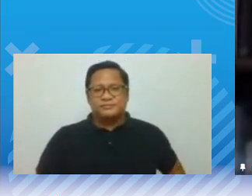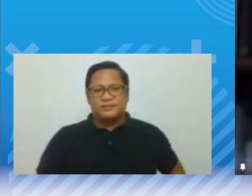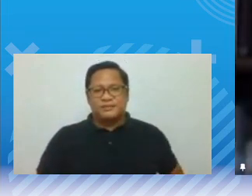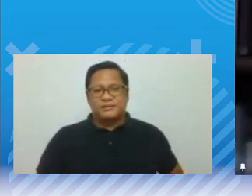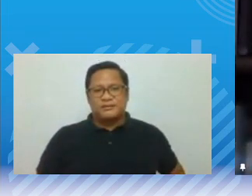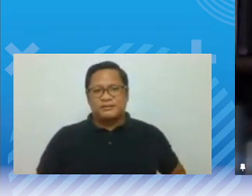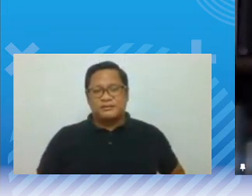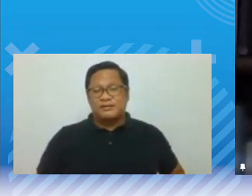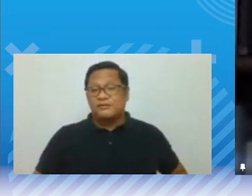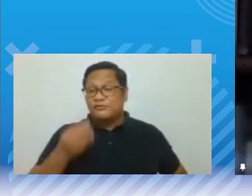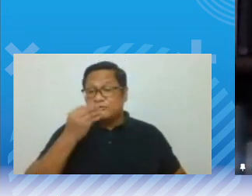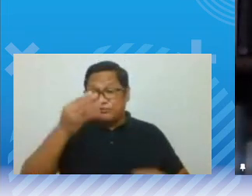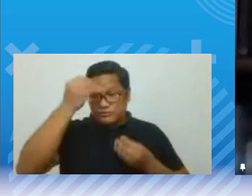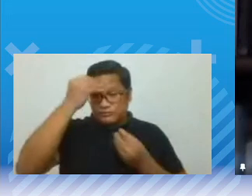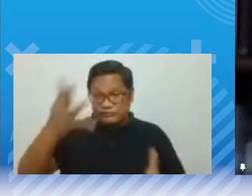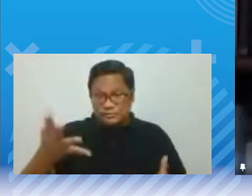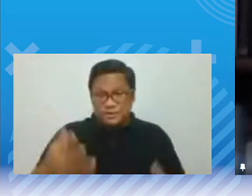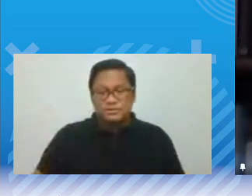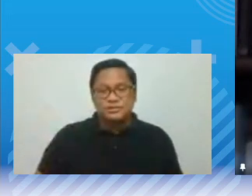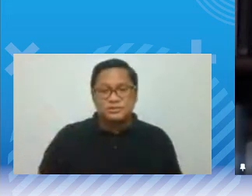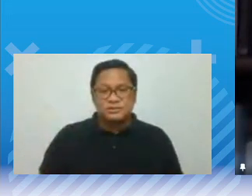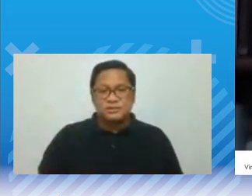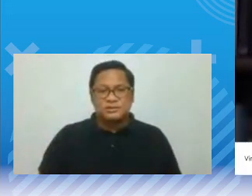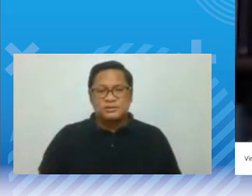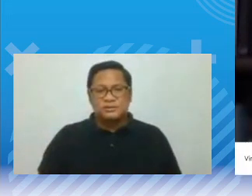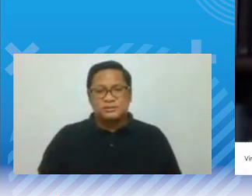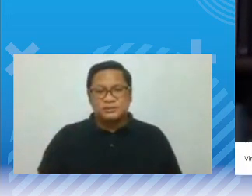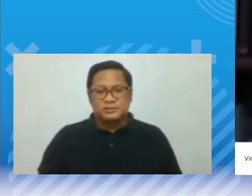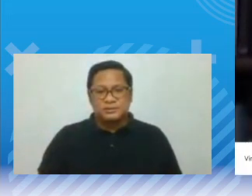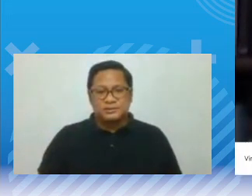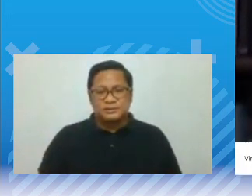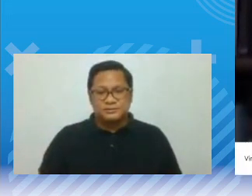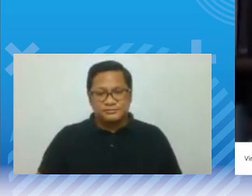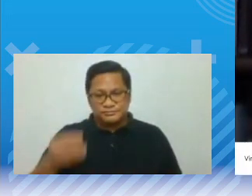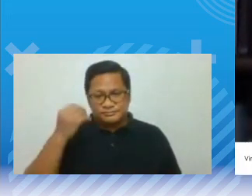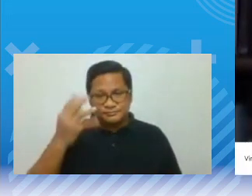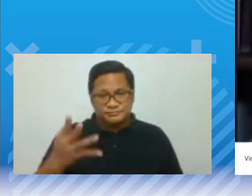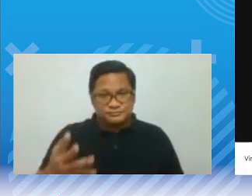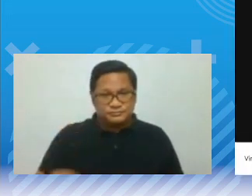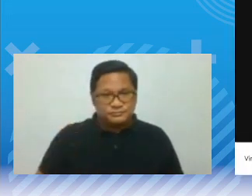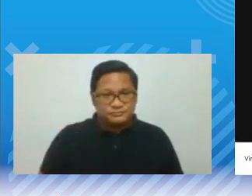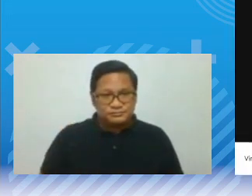for a few reminders po. MC, nandiyan ka ba?